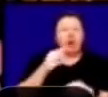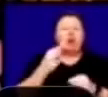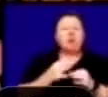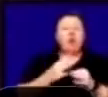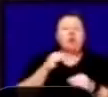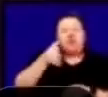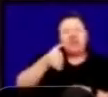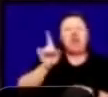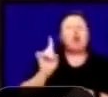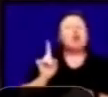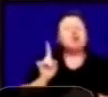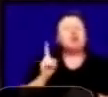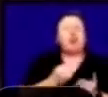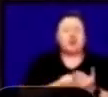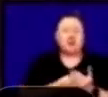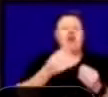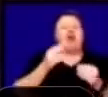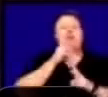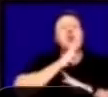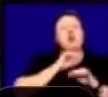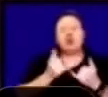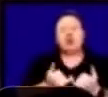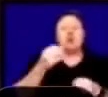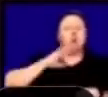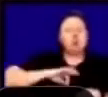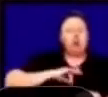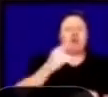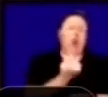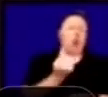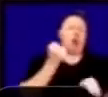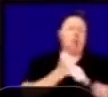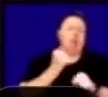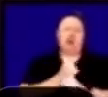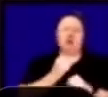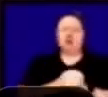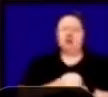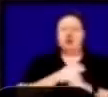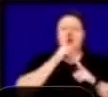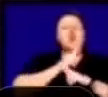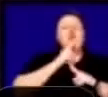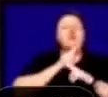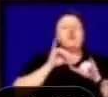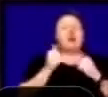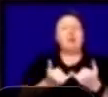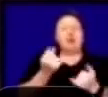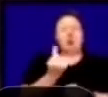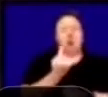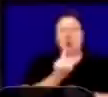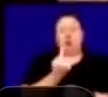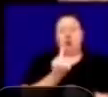of capitalism and the private sector is to make profit. That is why private companies always adopt